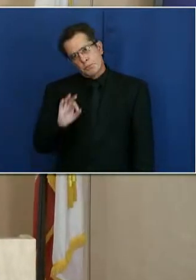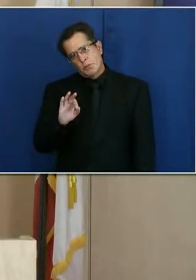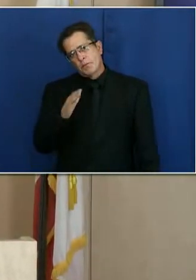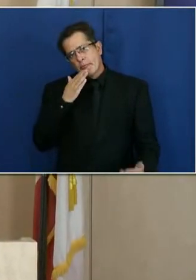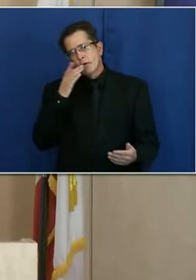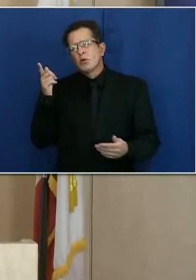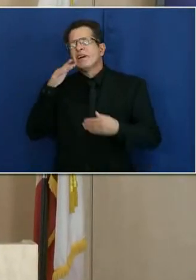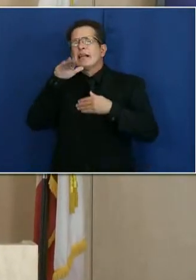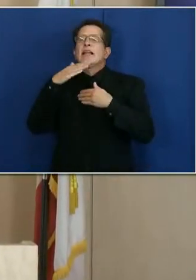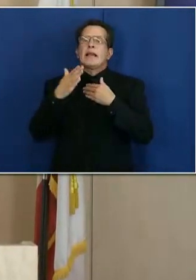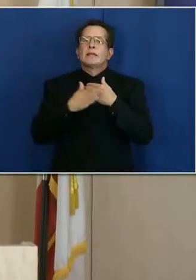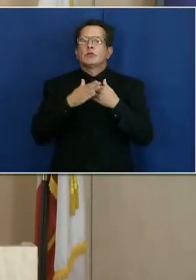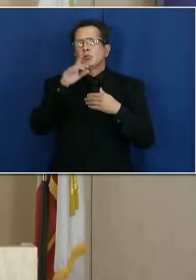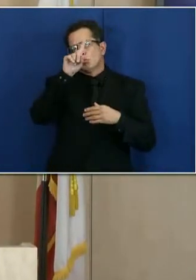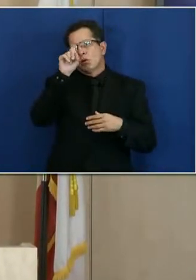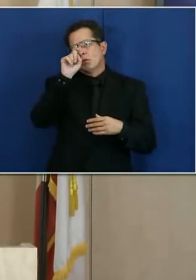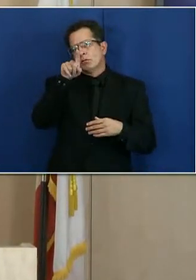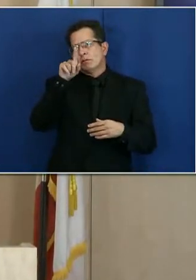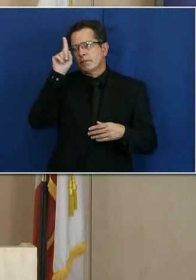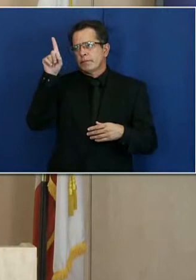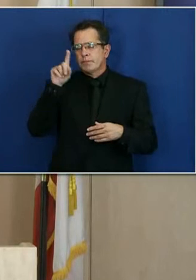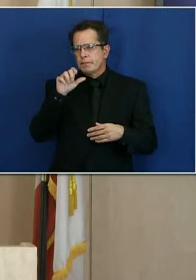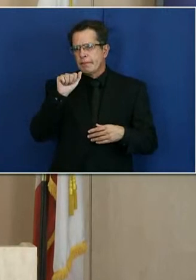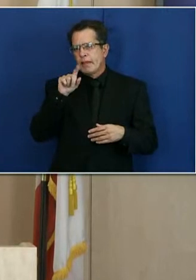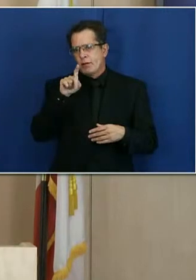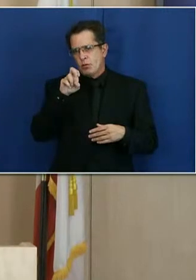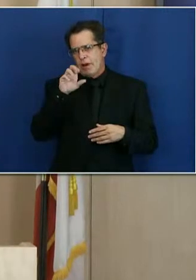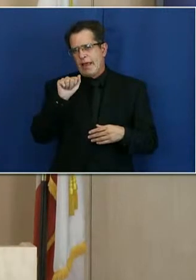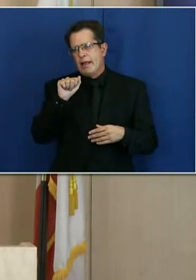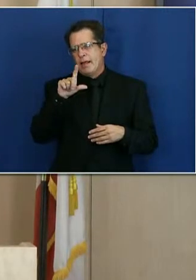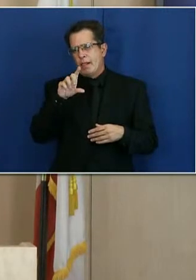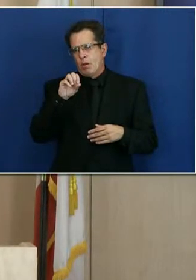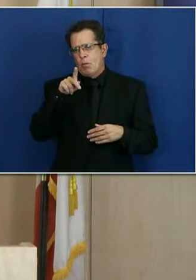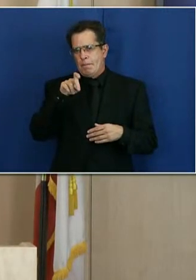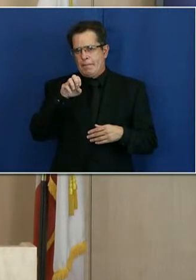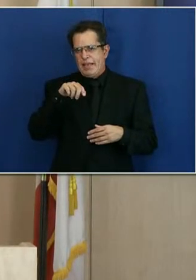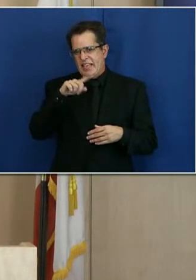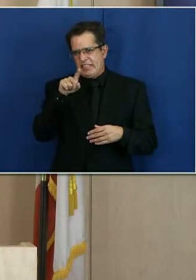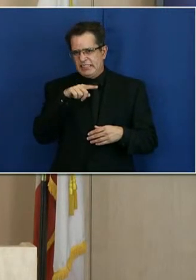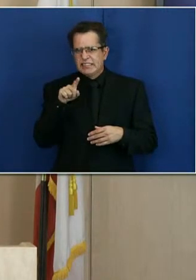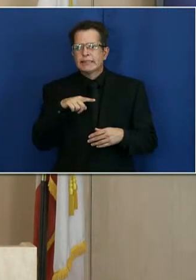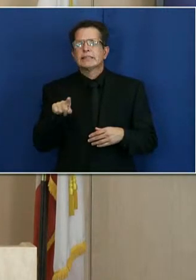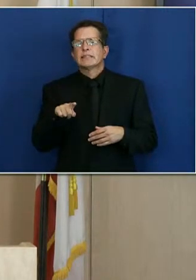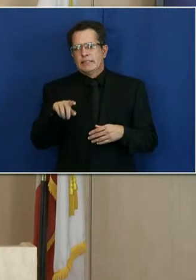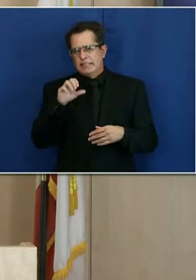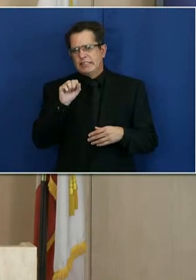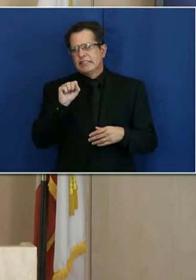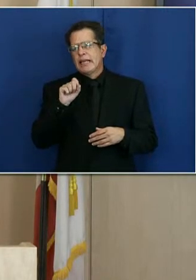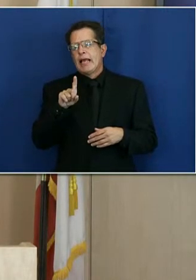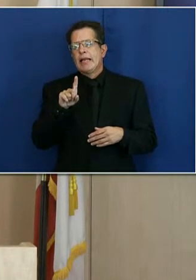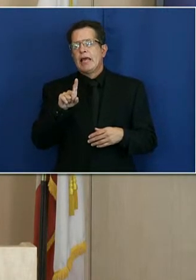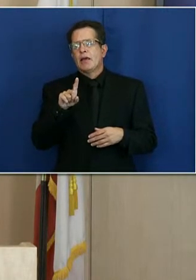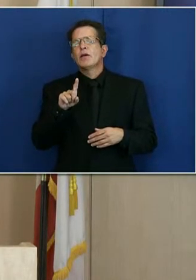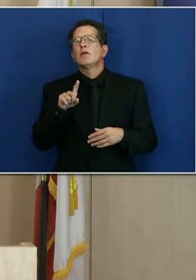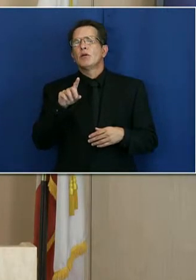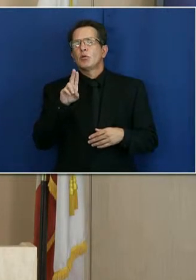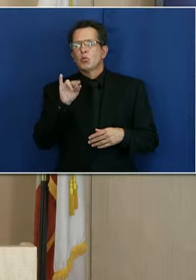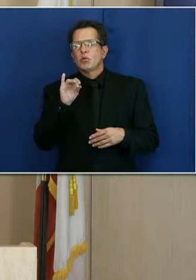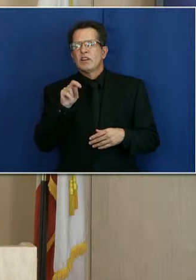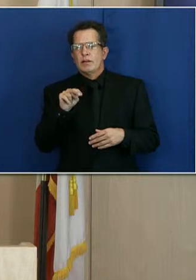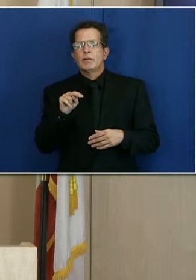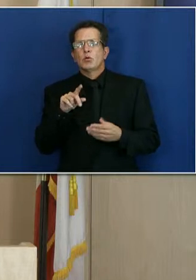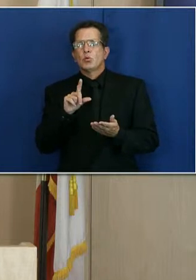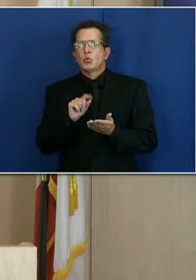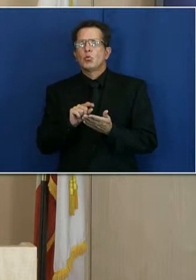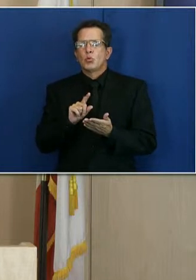Okay, we'll go to the next question. Andrea Lopez Villafana, San Diego Union Tribune. Hi, Hi,